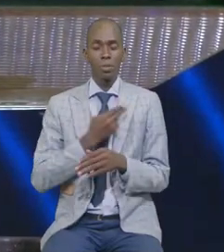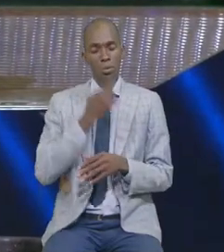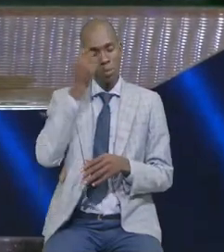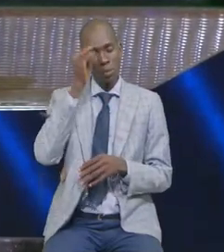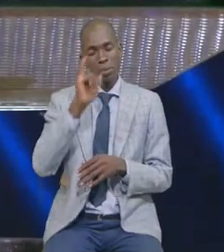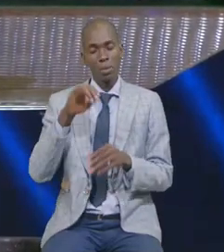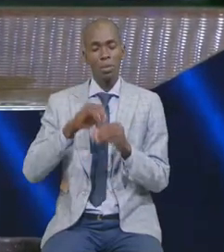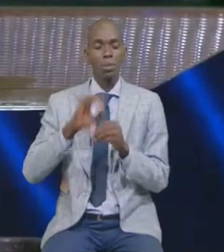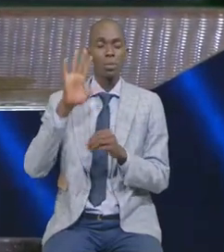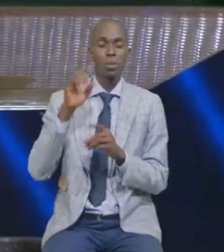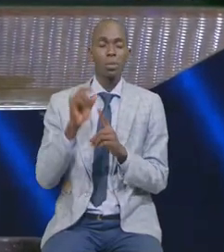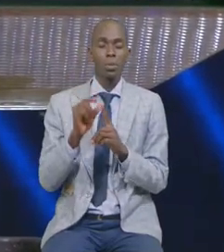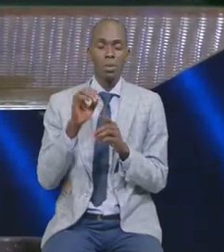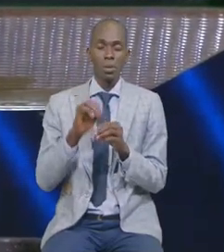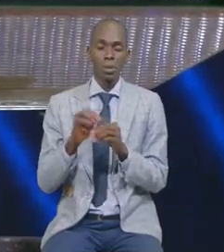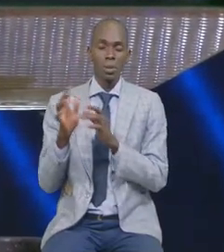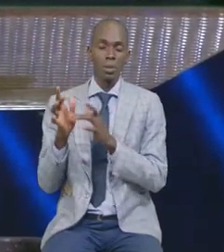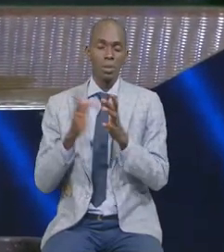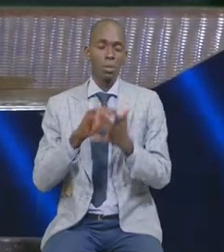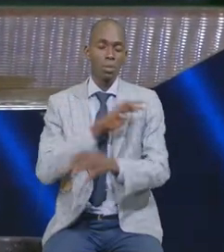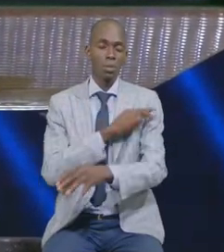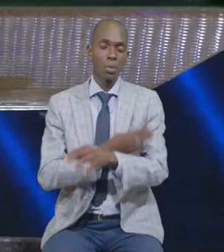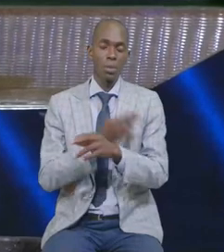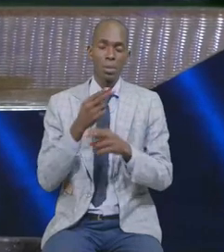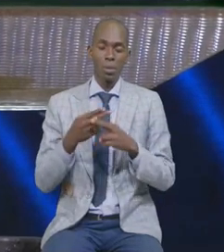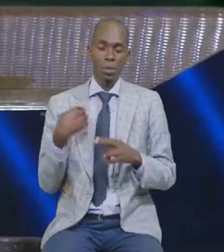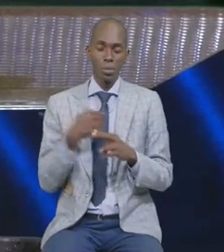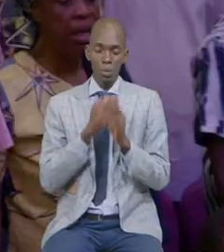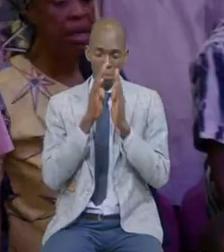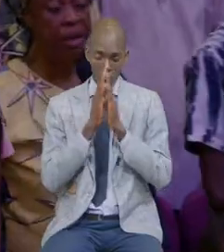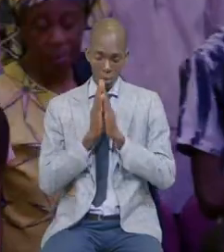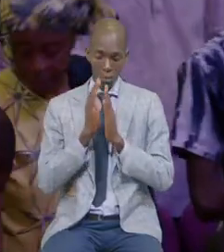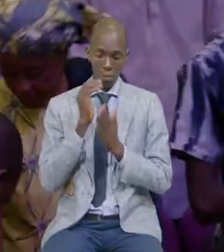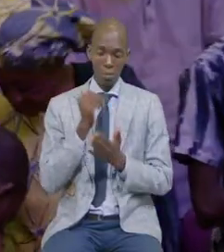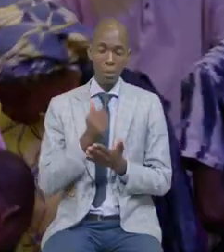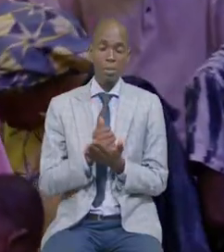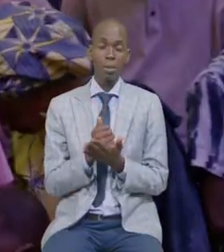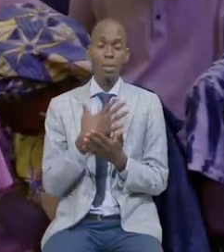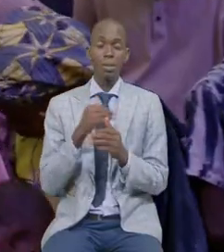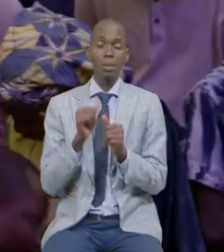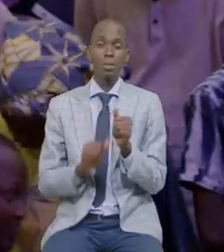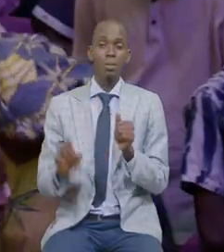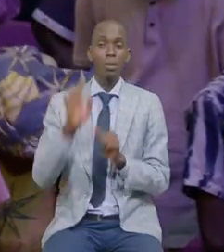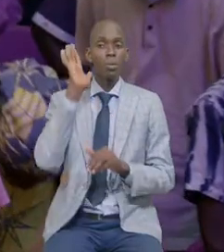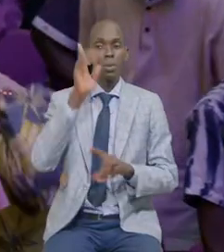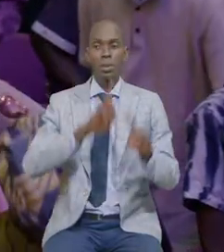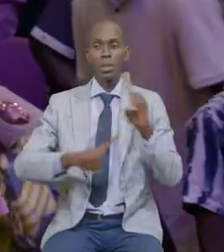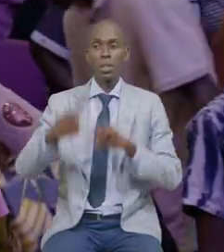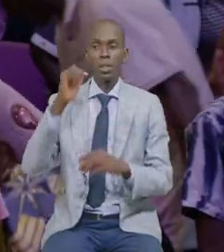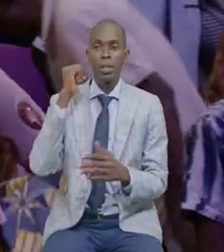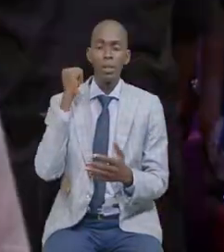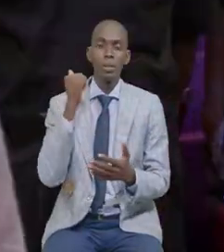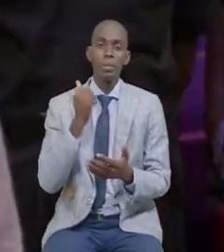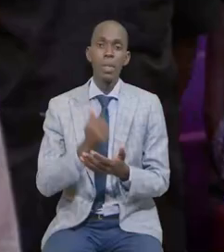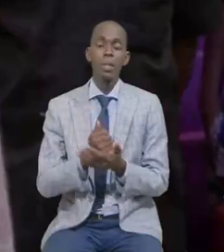word. In Jesus' mighty name, we pray. And everybody will say, good,